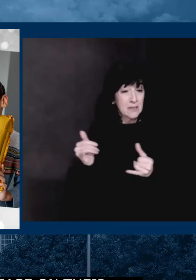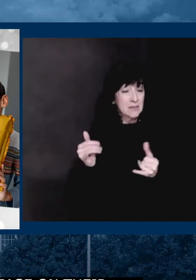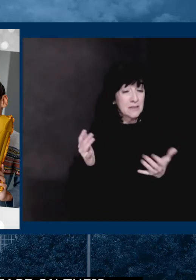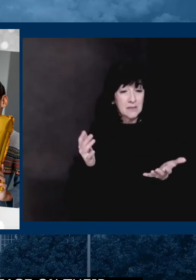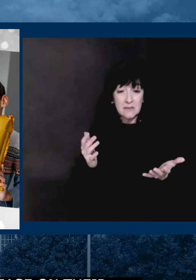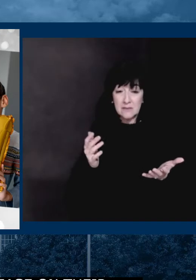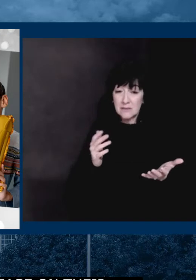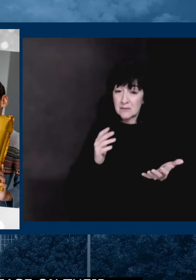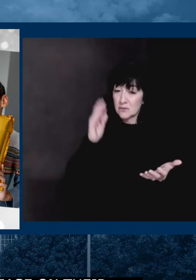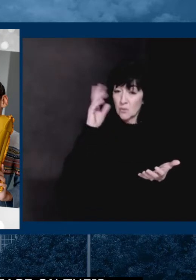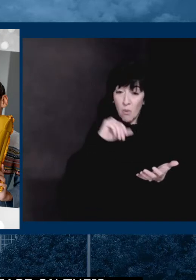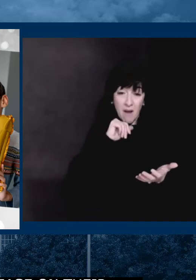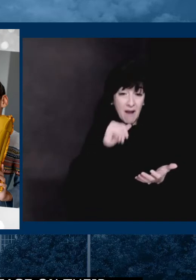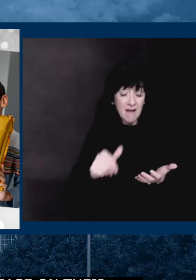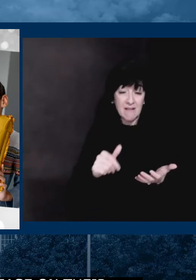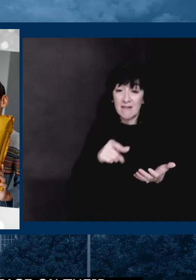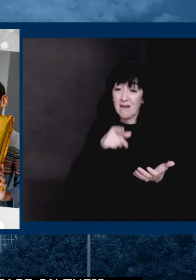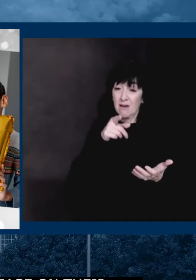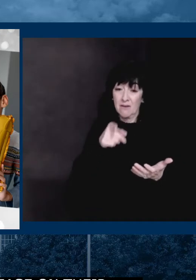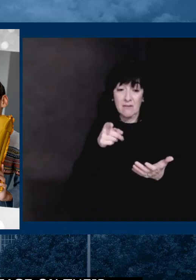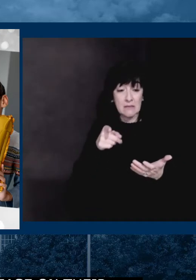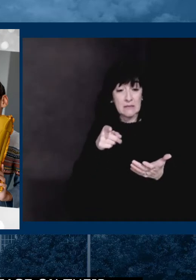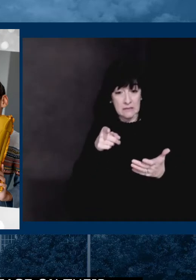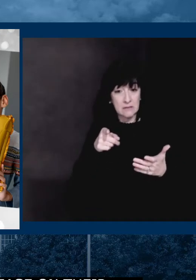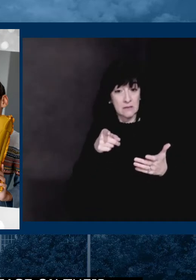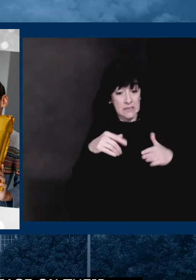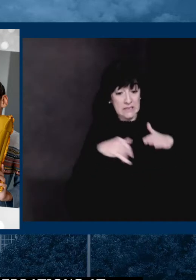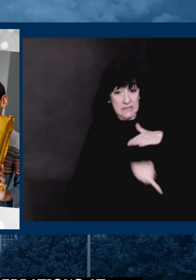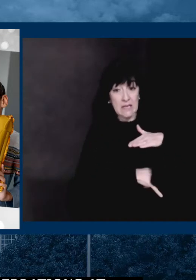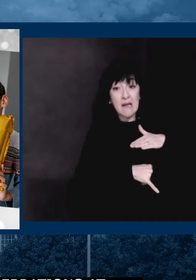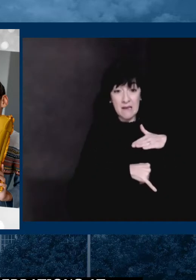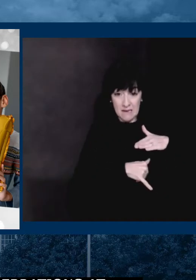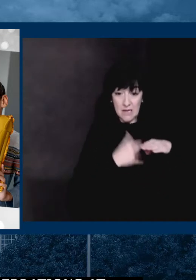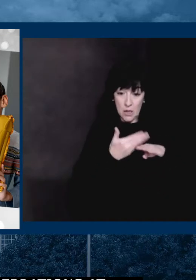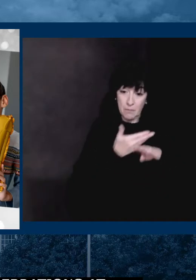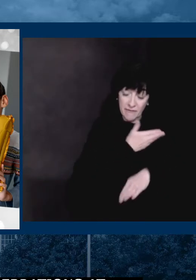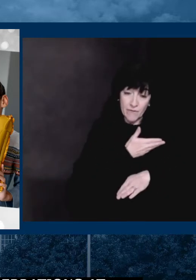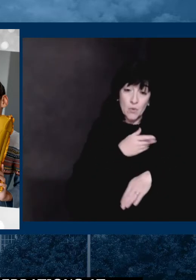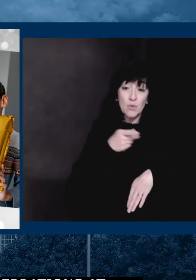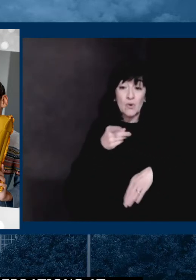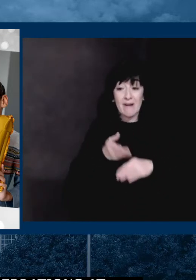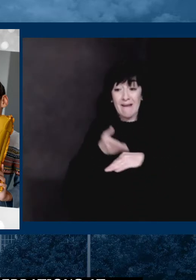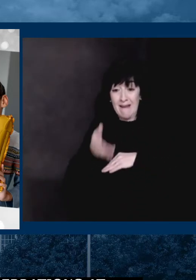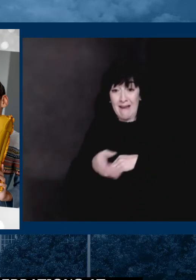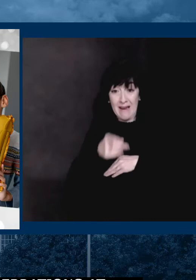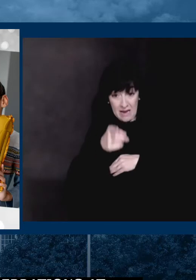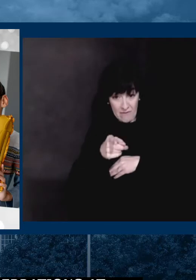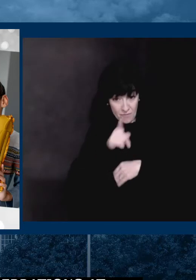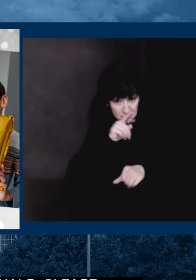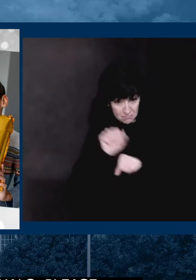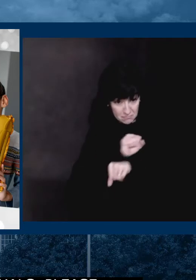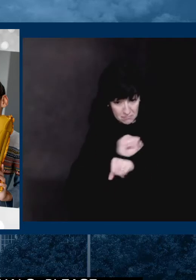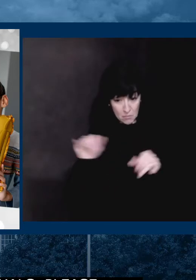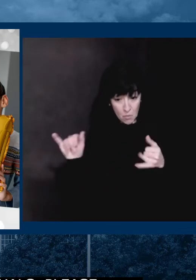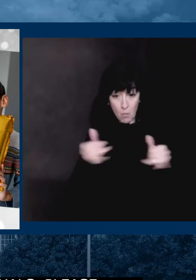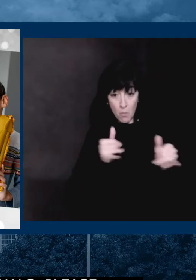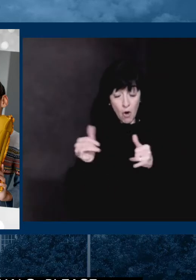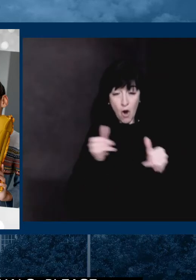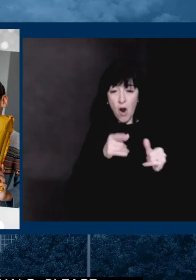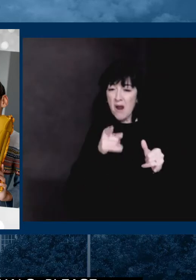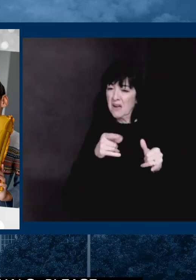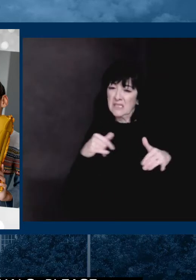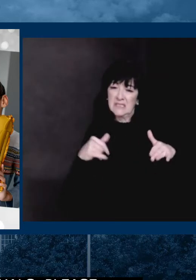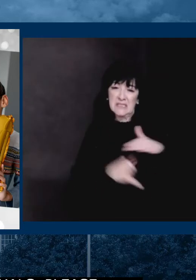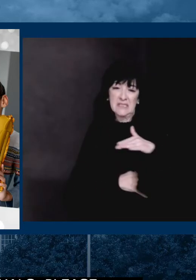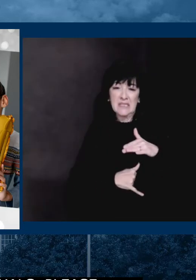that you quarantine afterwards and get tested around 5 to 7 days after being exposed to anyone else. But on the next